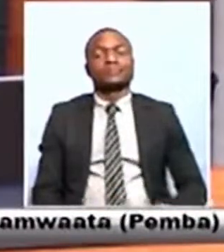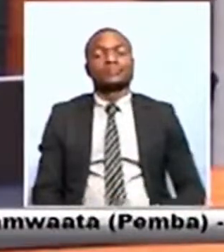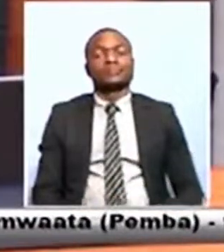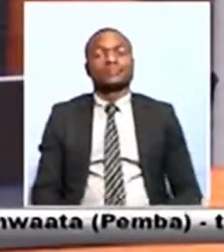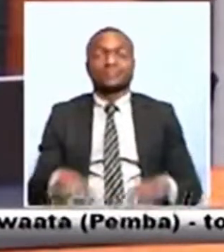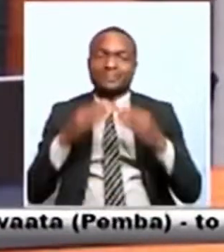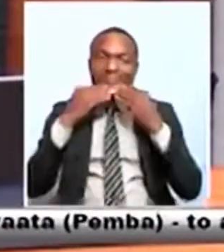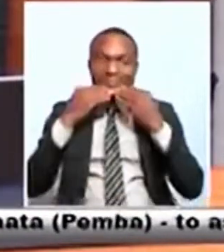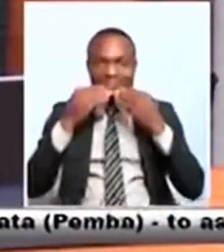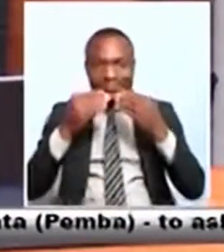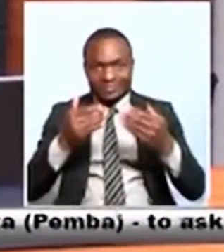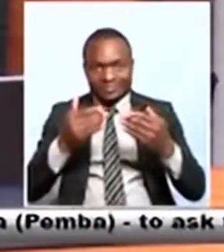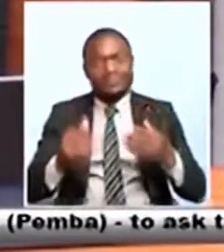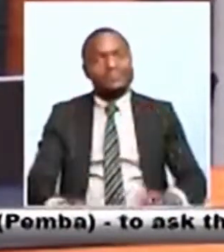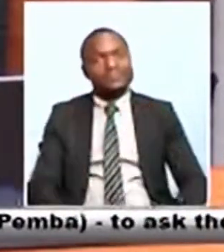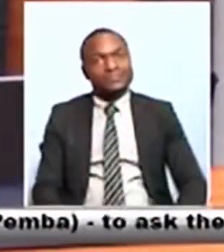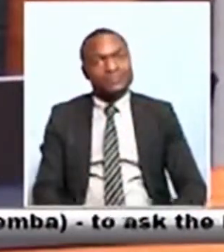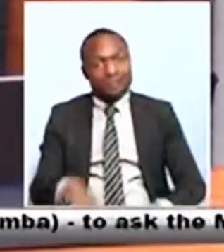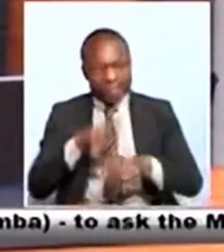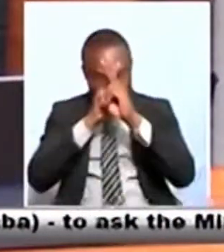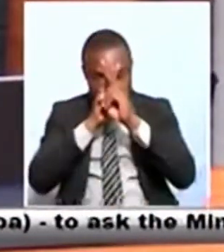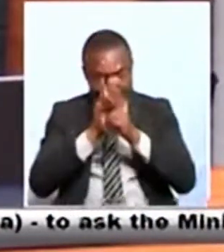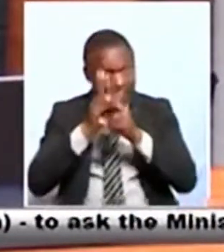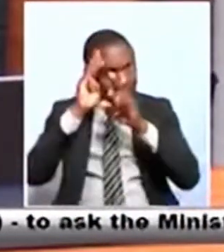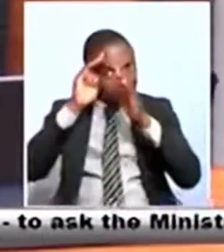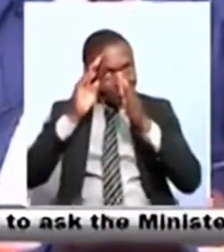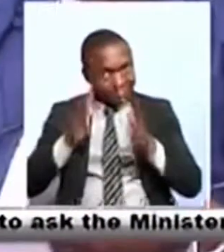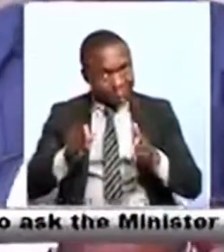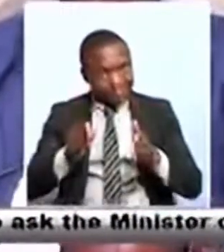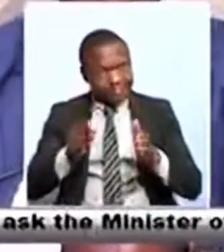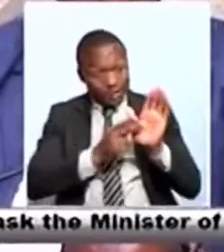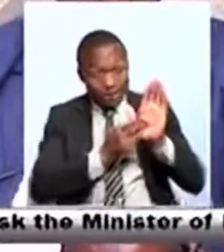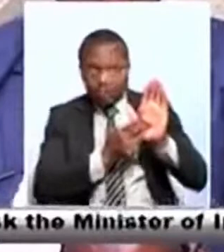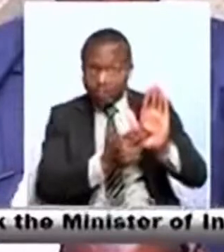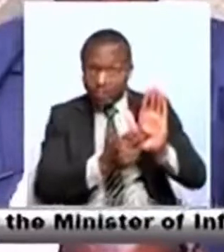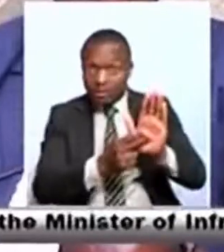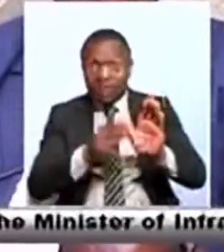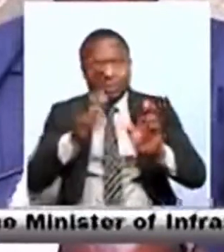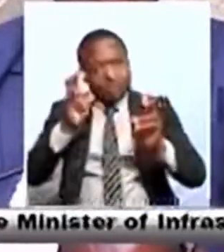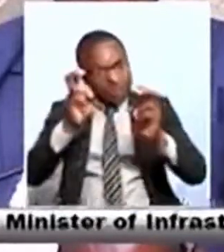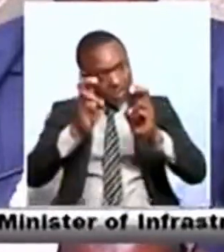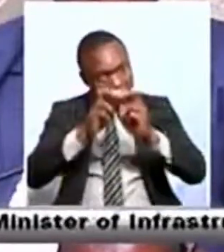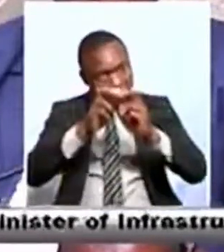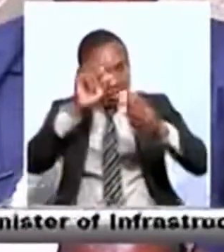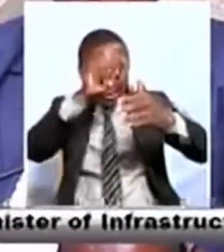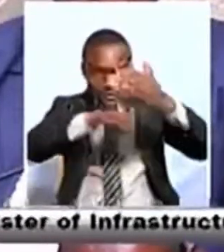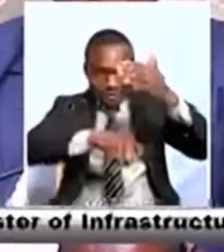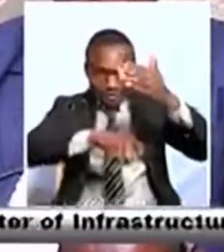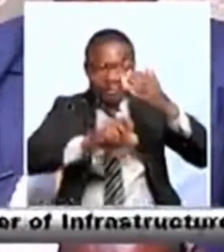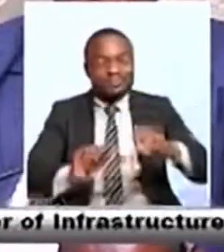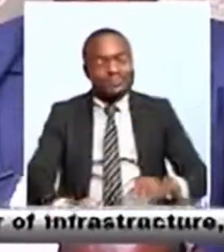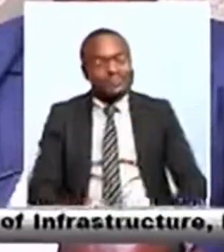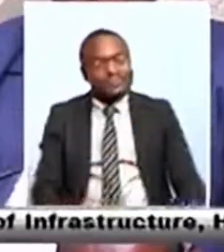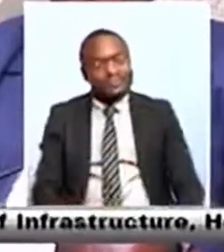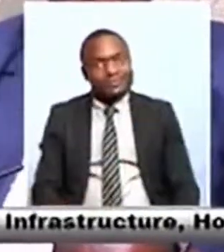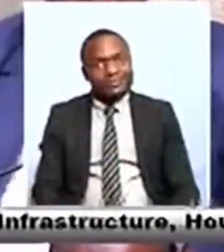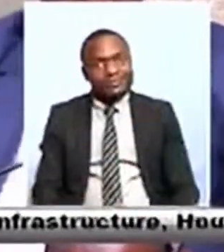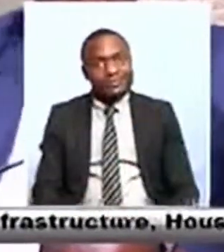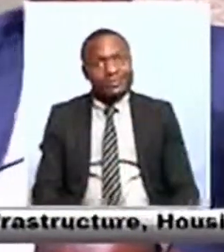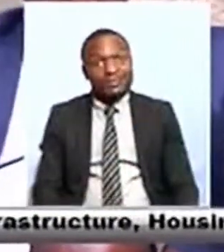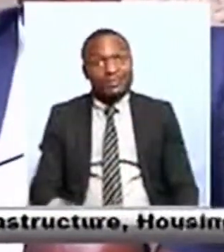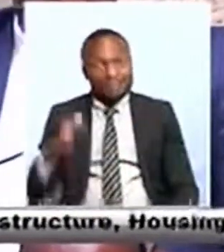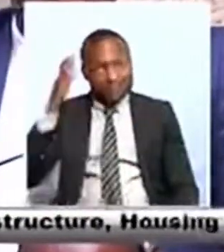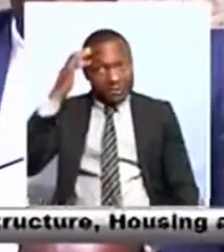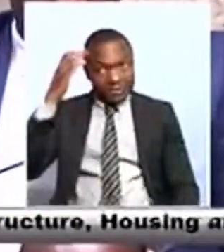Thank you so much. Honorable Minister, you indicated that the contract sum for the office